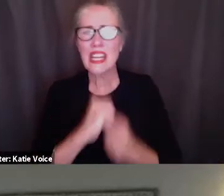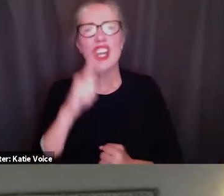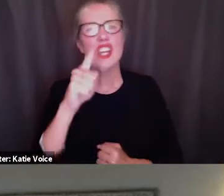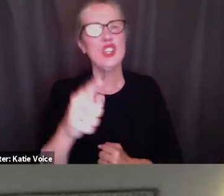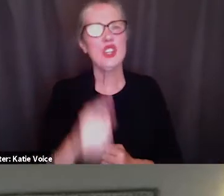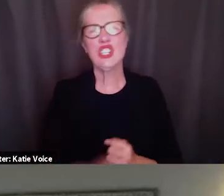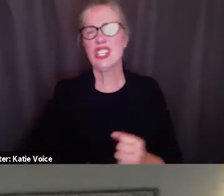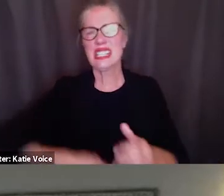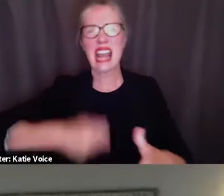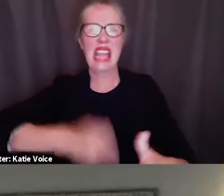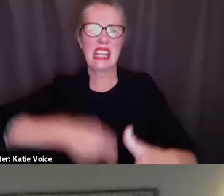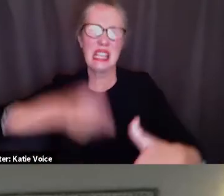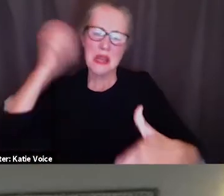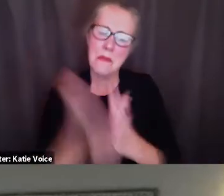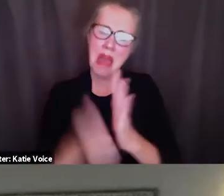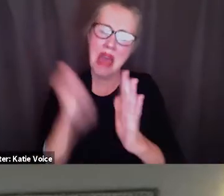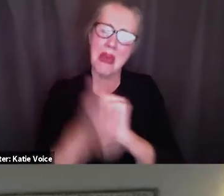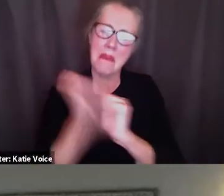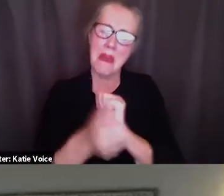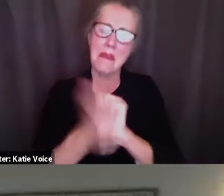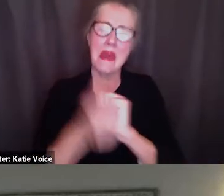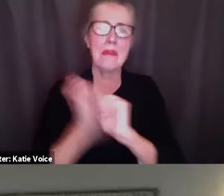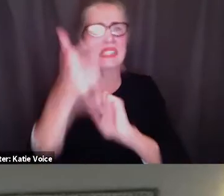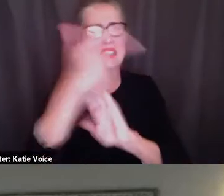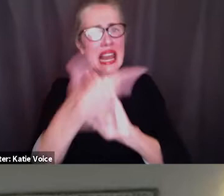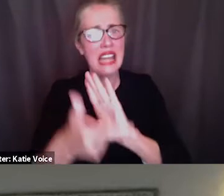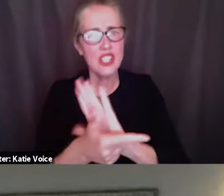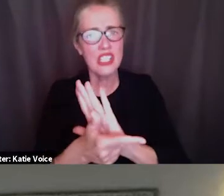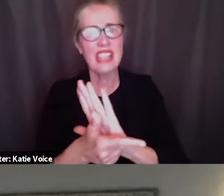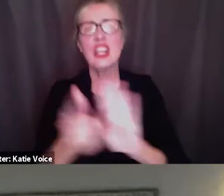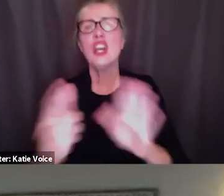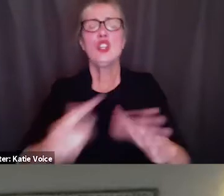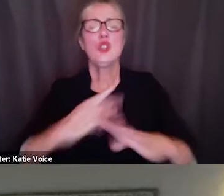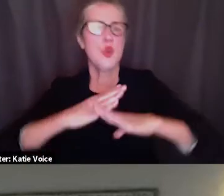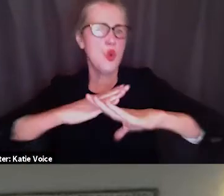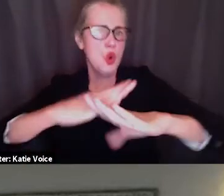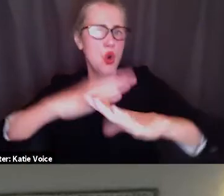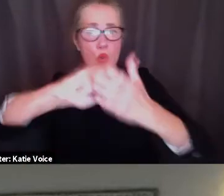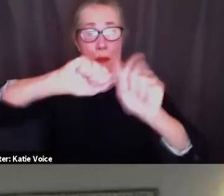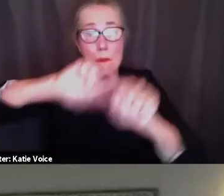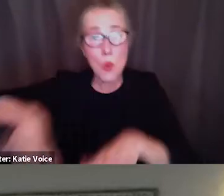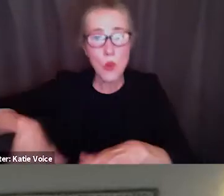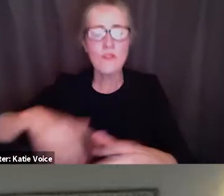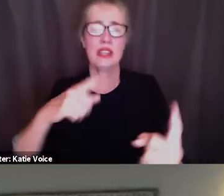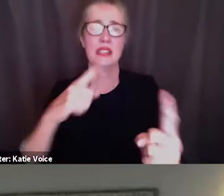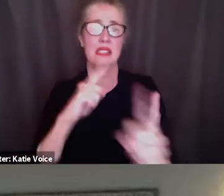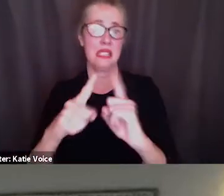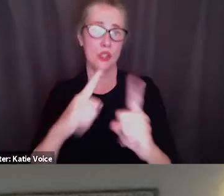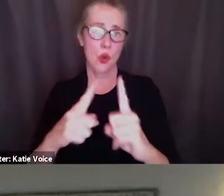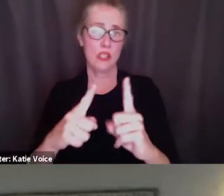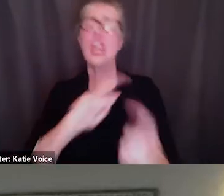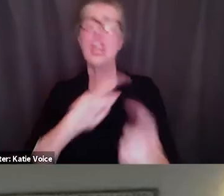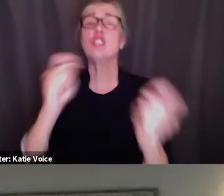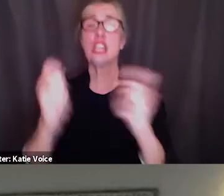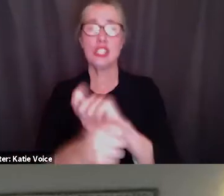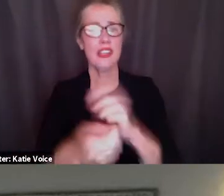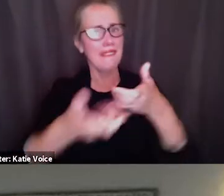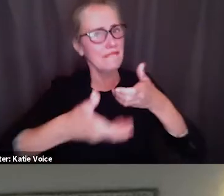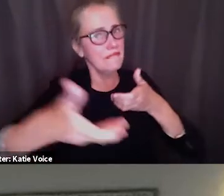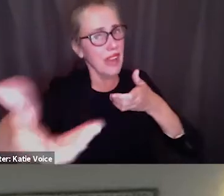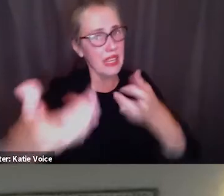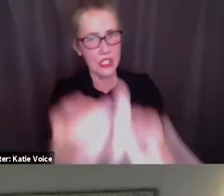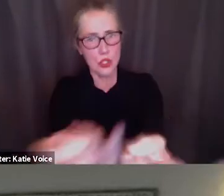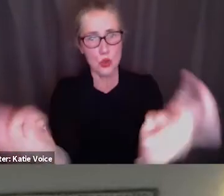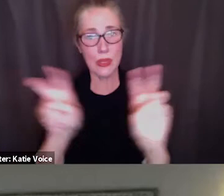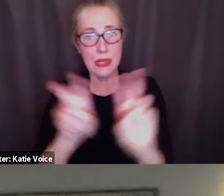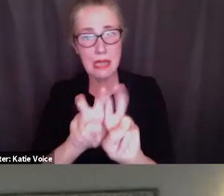through legislation to remove discourse. Let's change that. Bring us to the table. Stop the